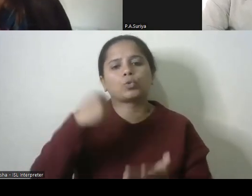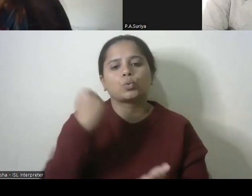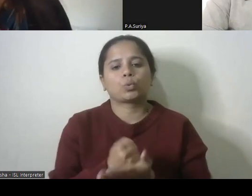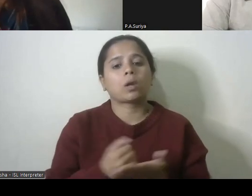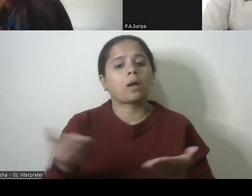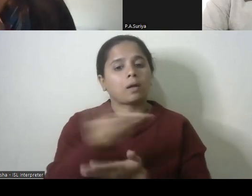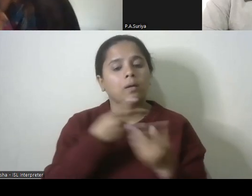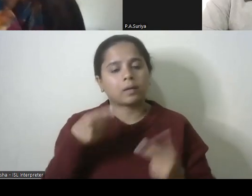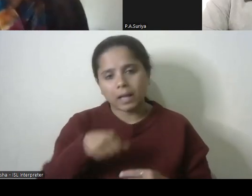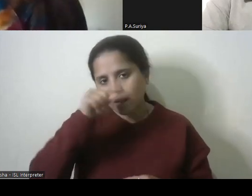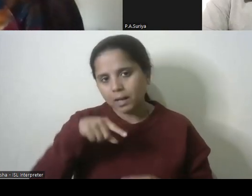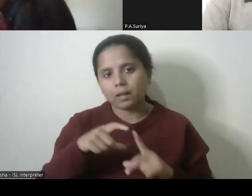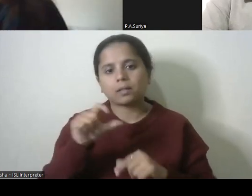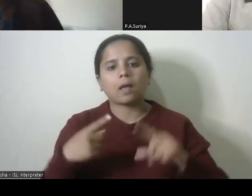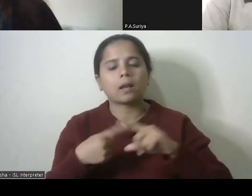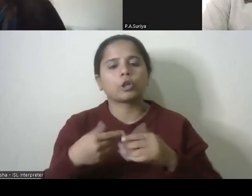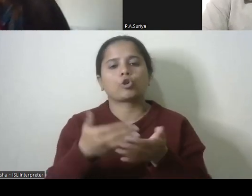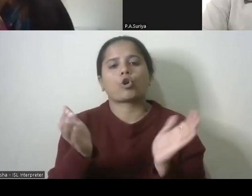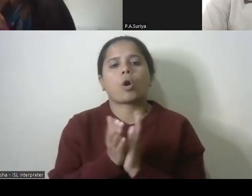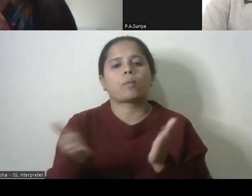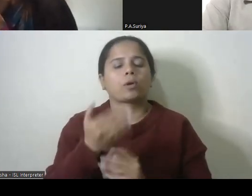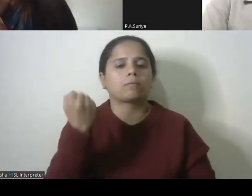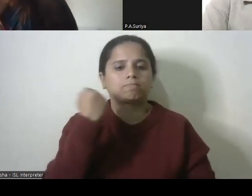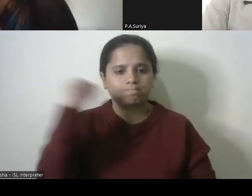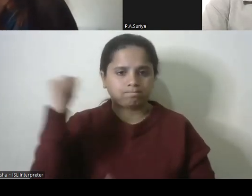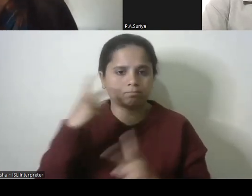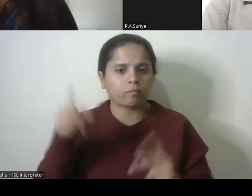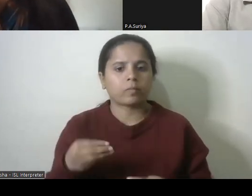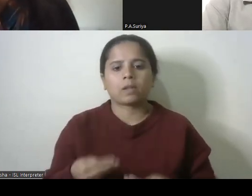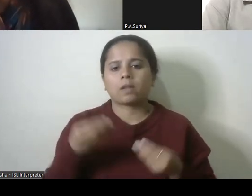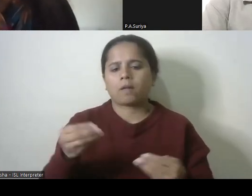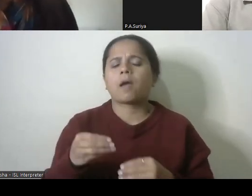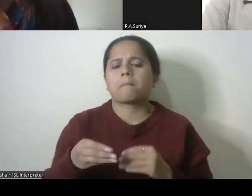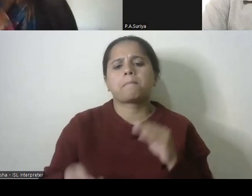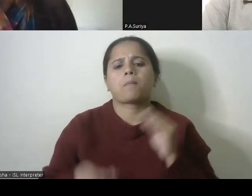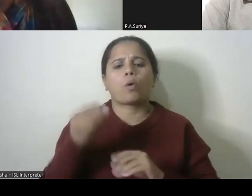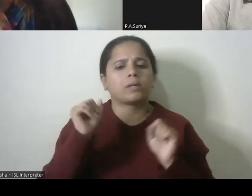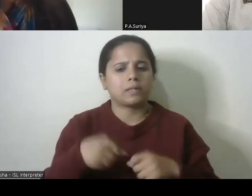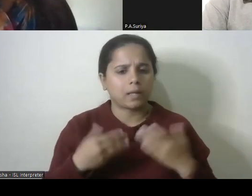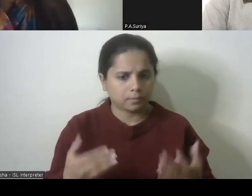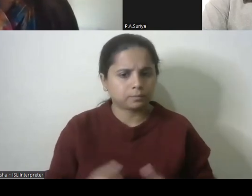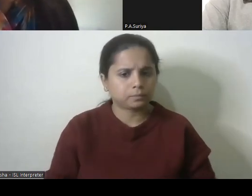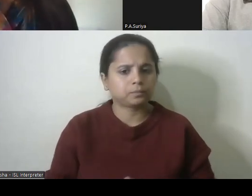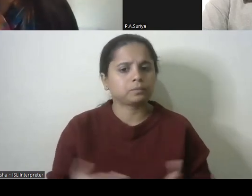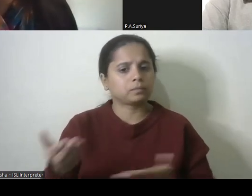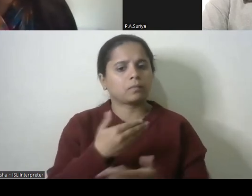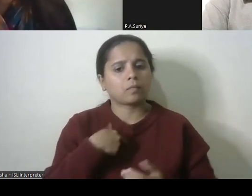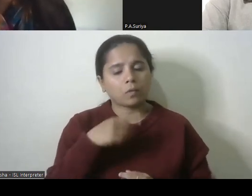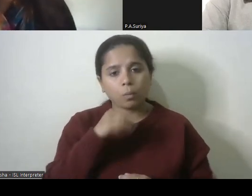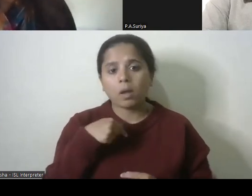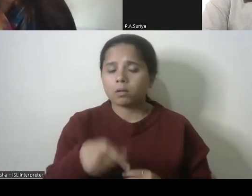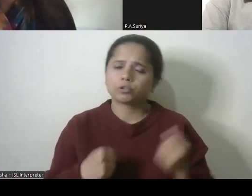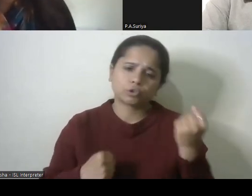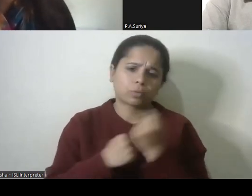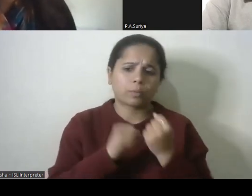with Indian Dalit communities and Dalit activists, which has given rise to that. But I'm supportive of all of that,